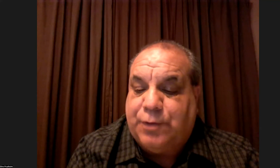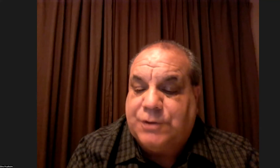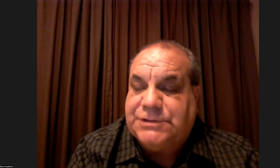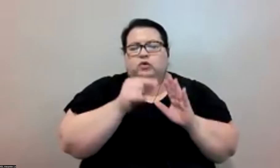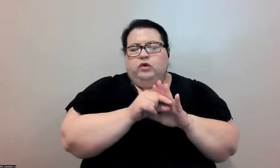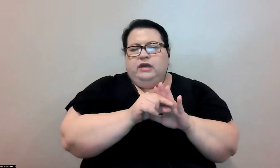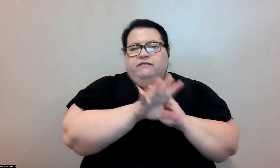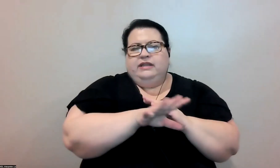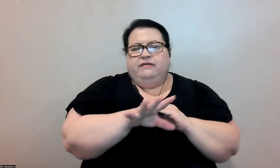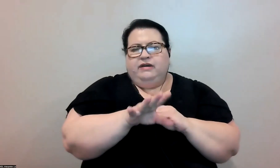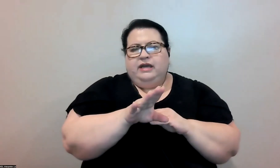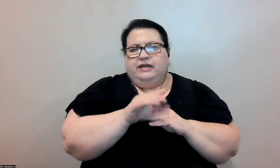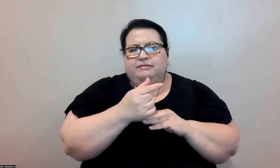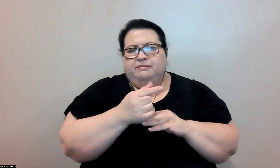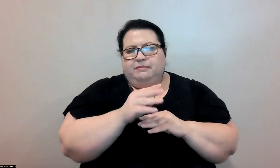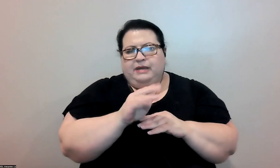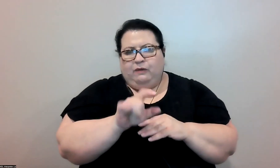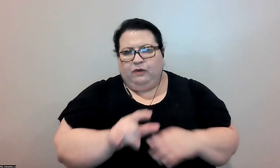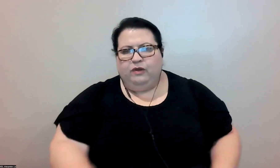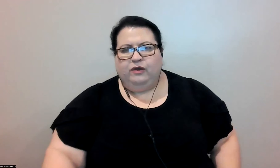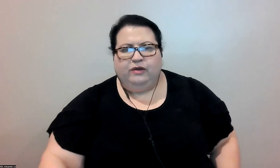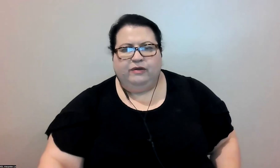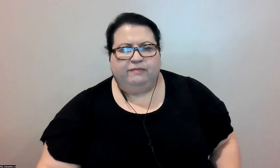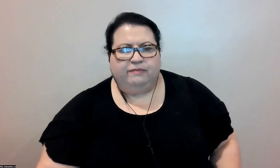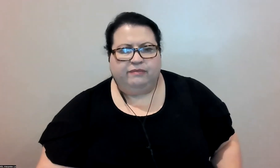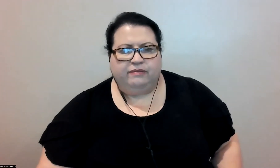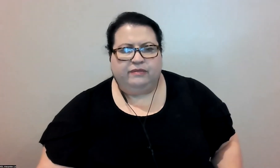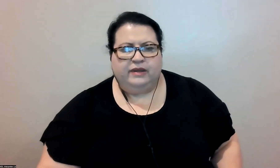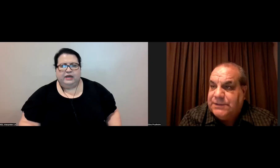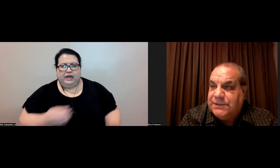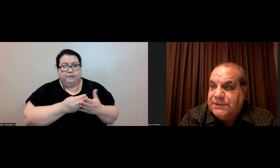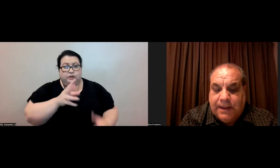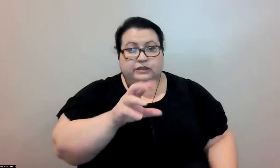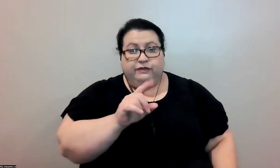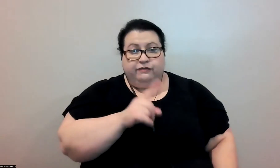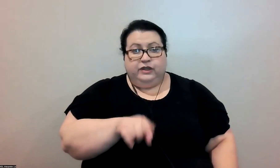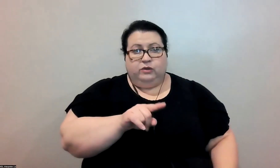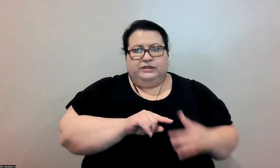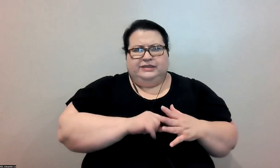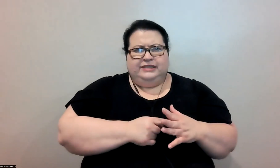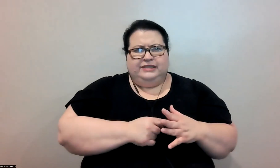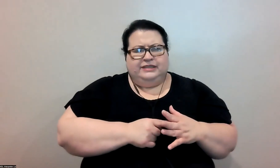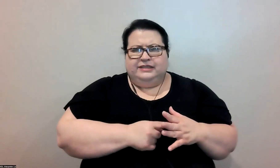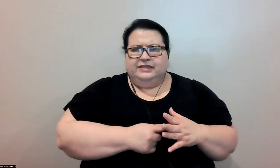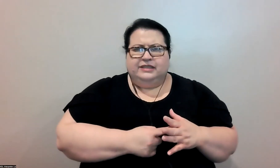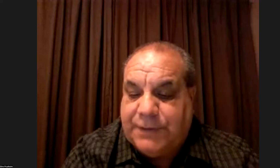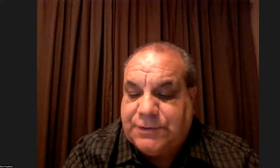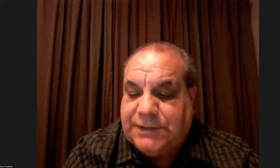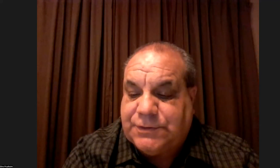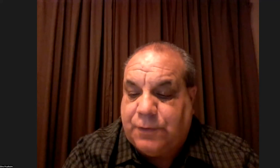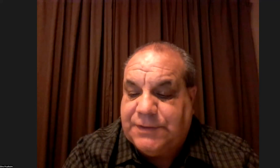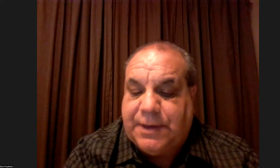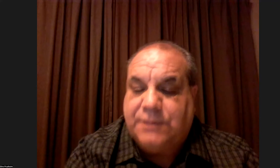we purchased through the Sunkist Corporation. And I purchased 50 of those initially. In anticipation of our upcoming